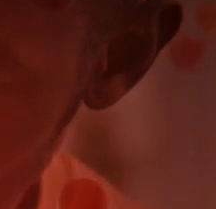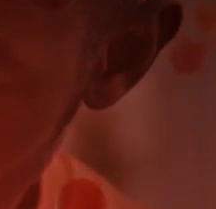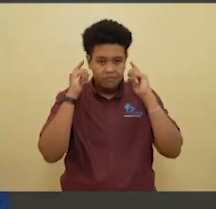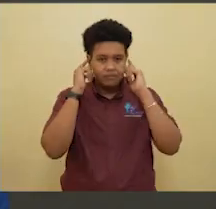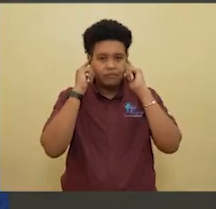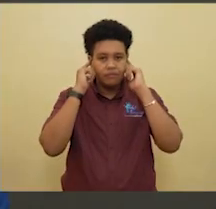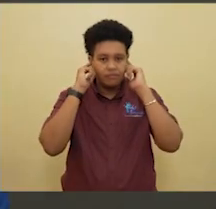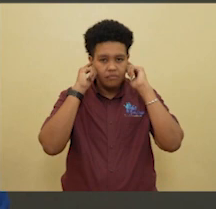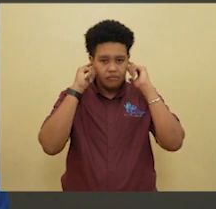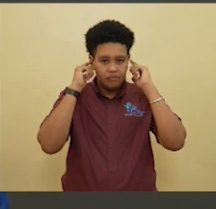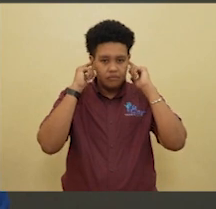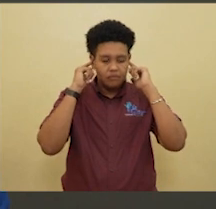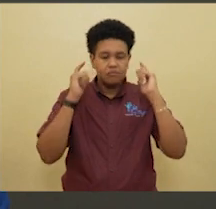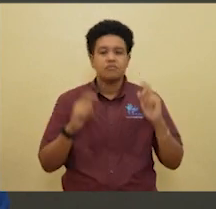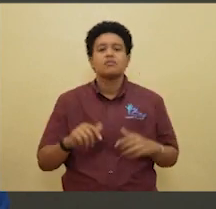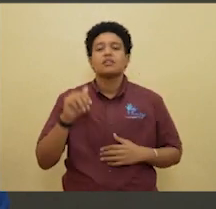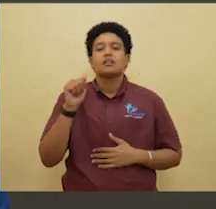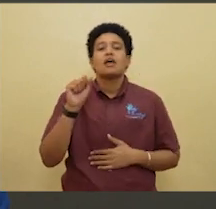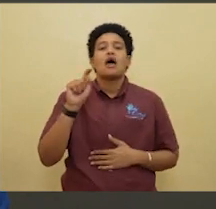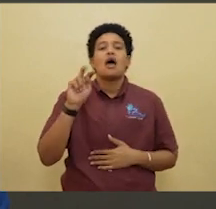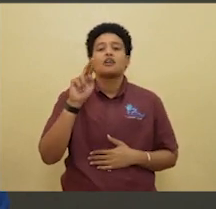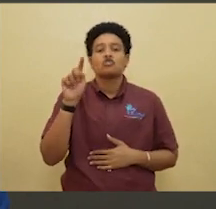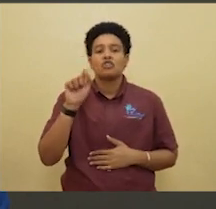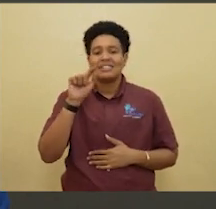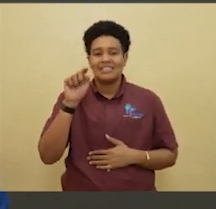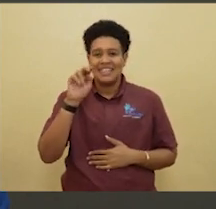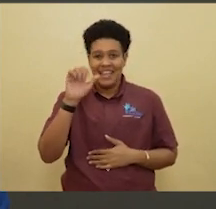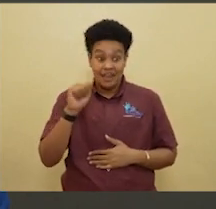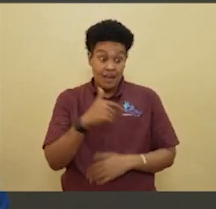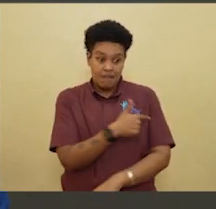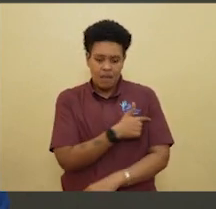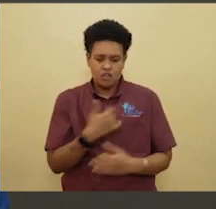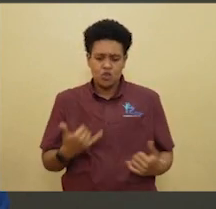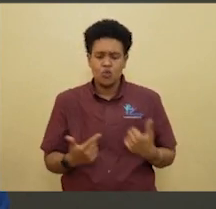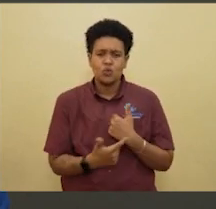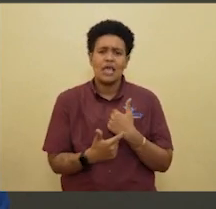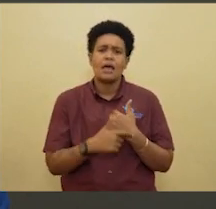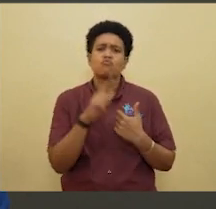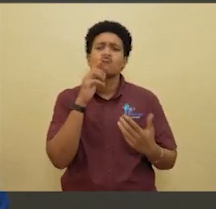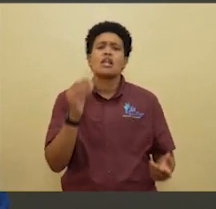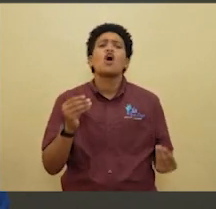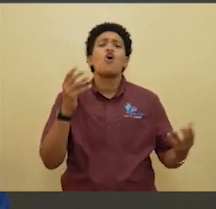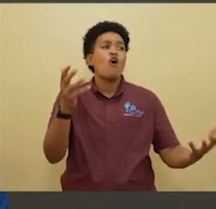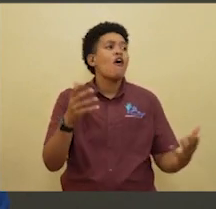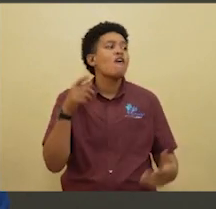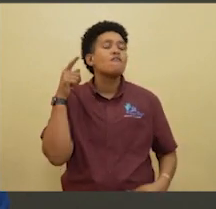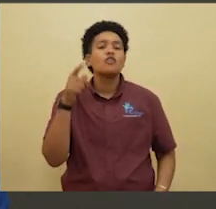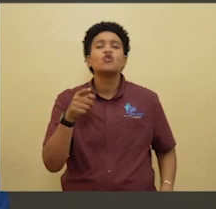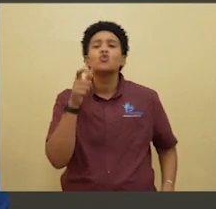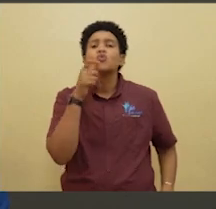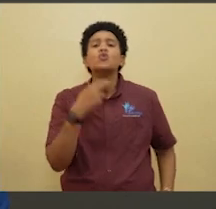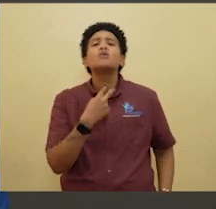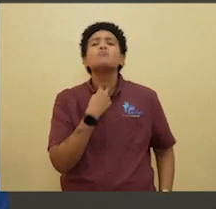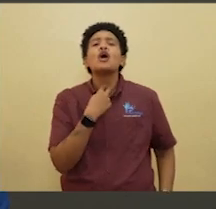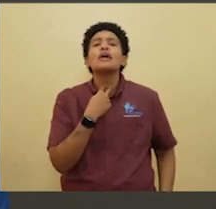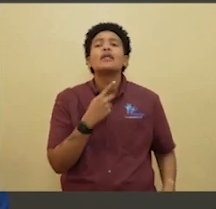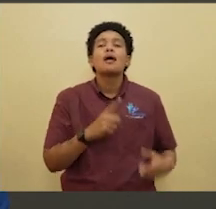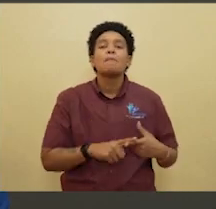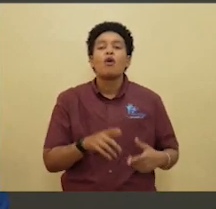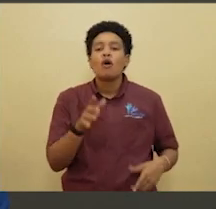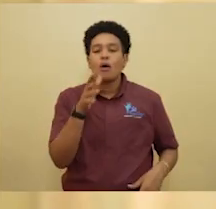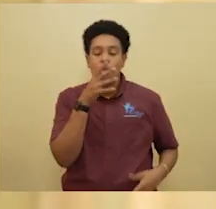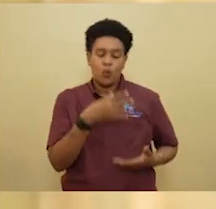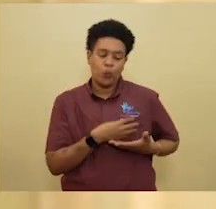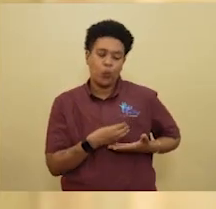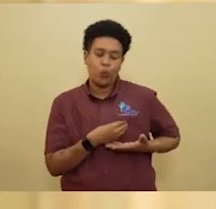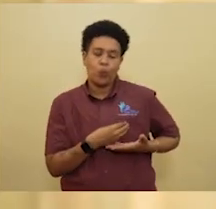The AstraZeneca vaccine at this time is being offered to pregnant and lactating